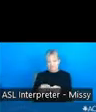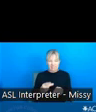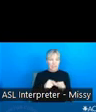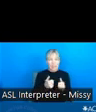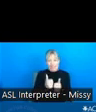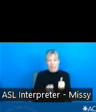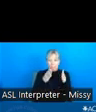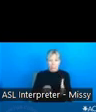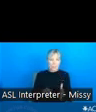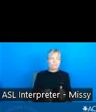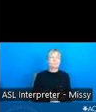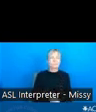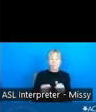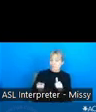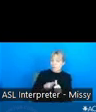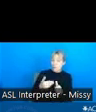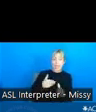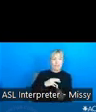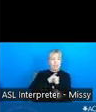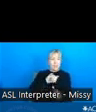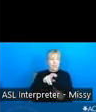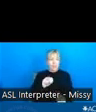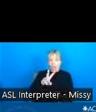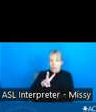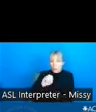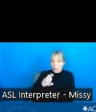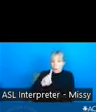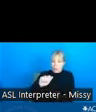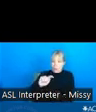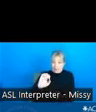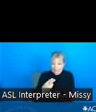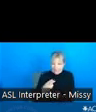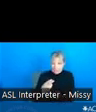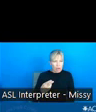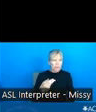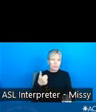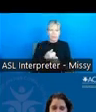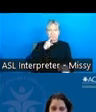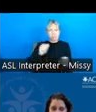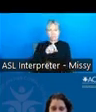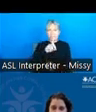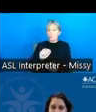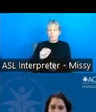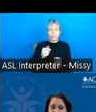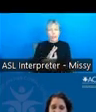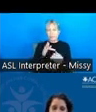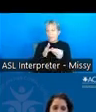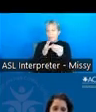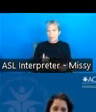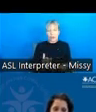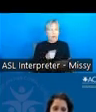each of them. First, we have John Wodach, who is truly a disability rights pioneer who has